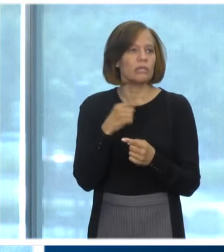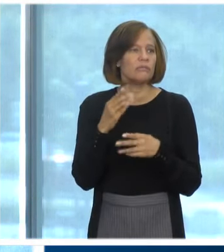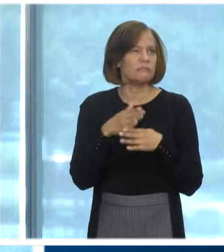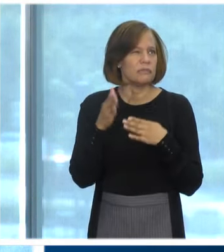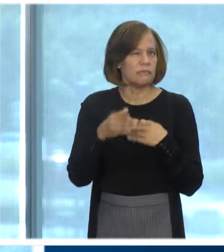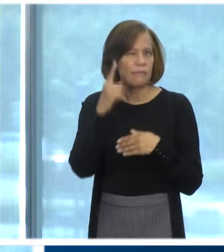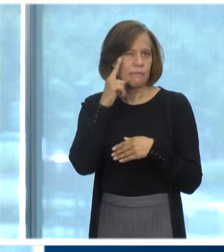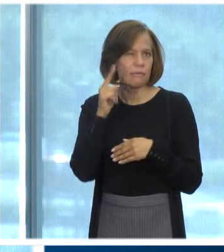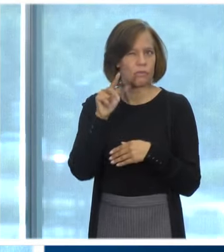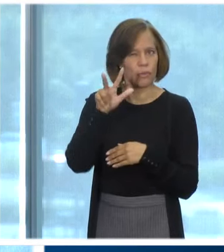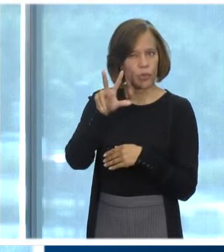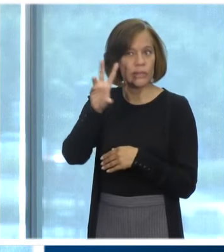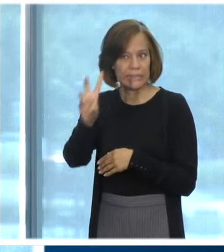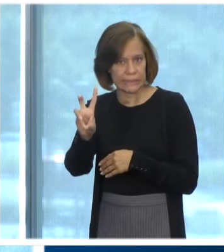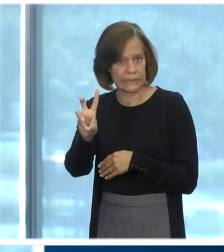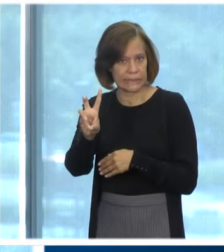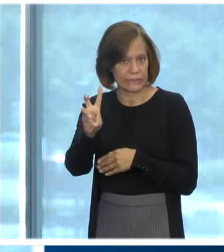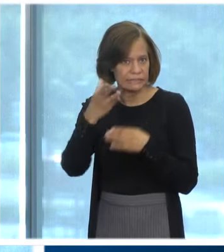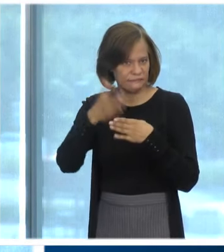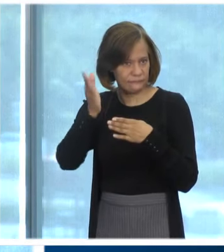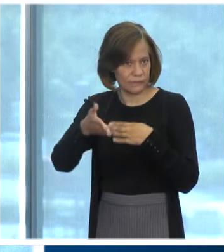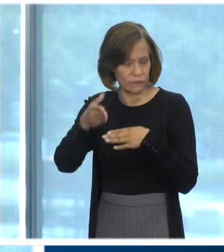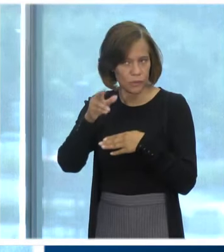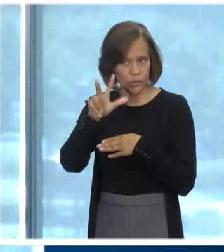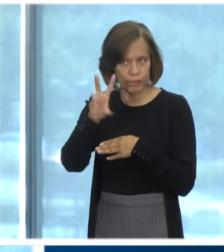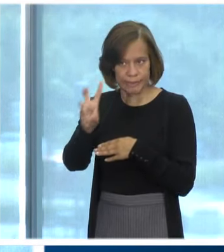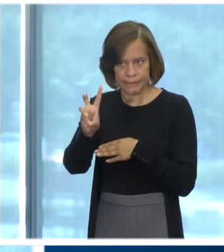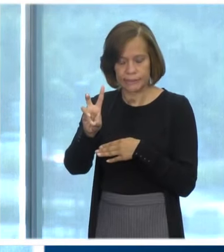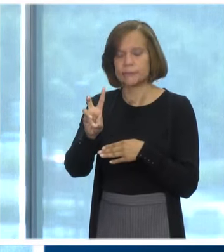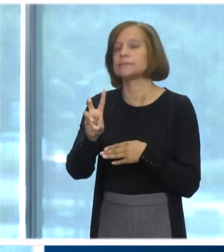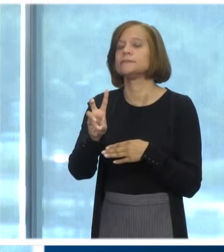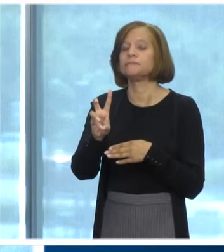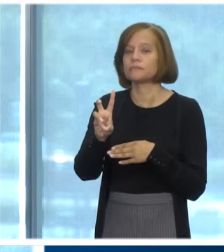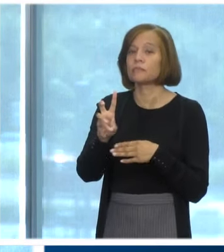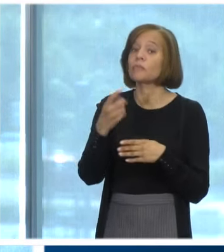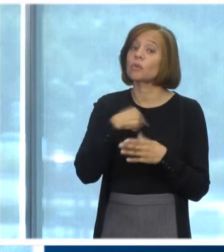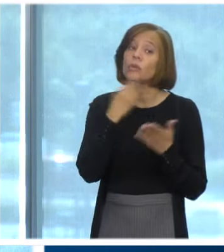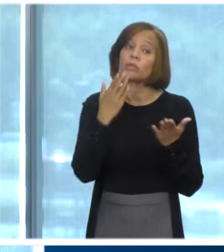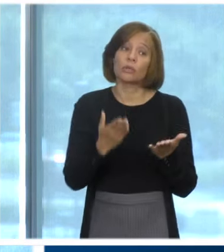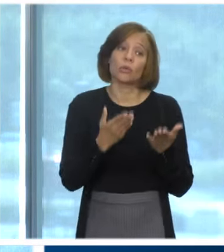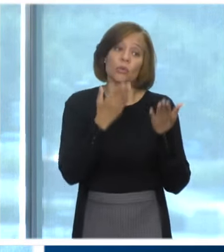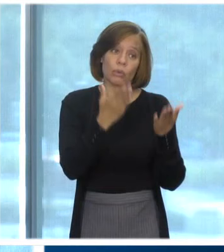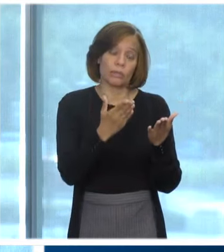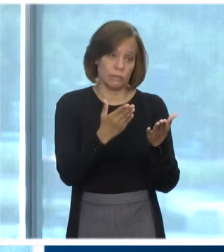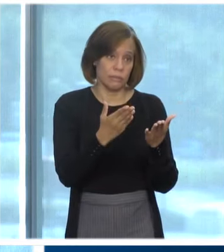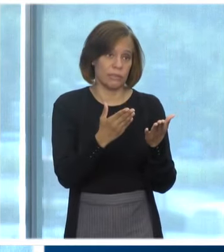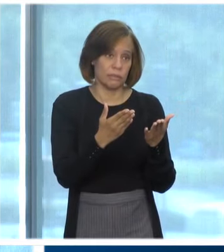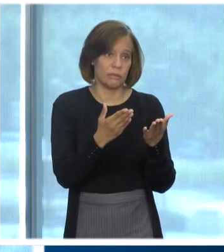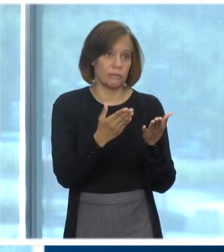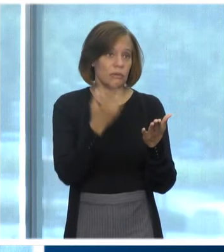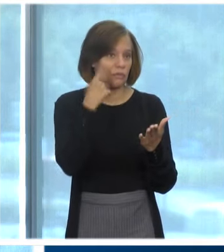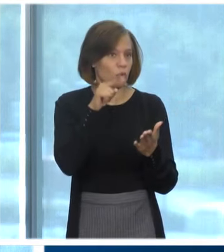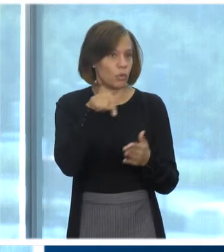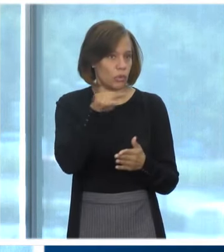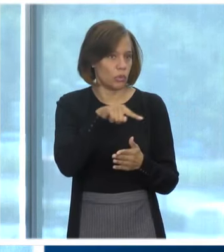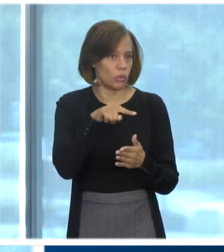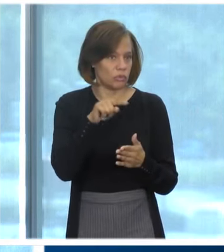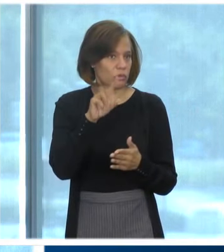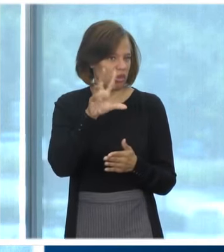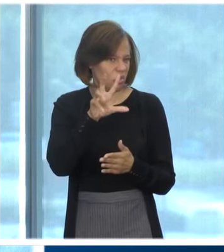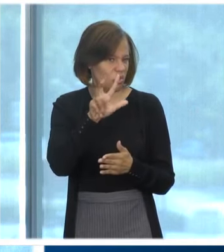up to 36 investigations. In those, we have recommended the following conclusions. We